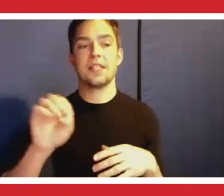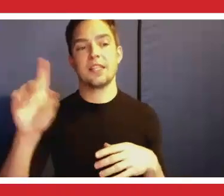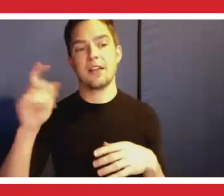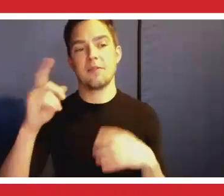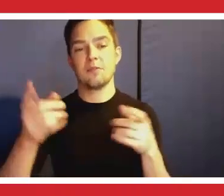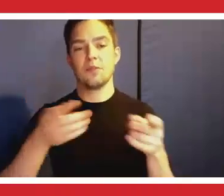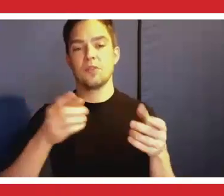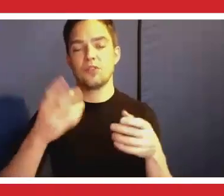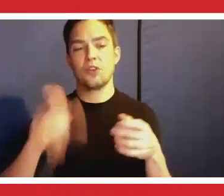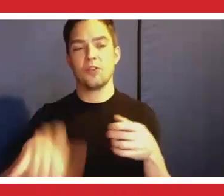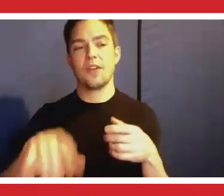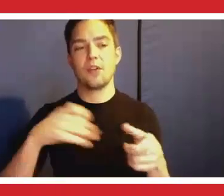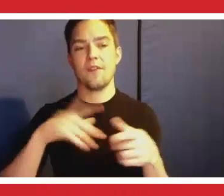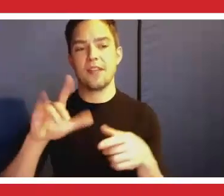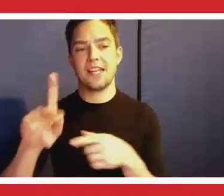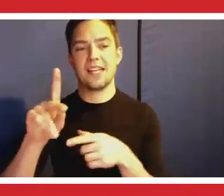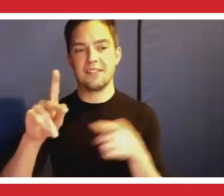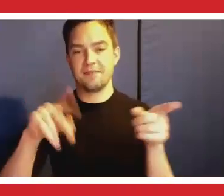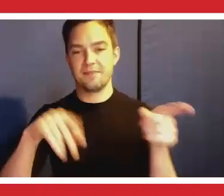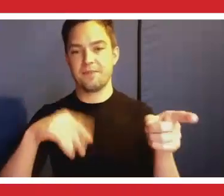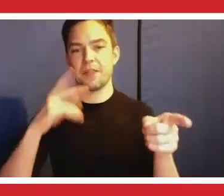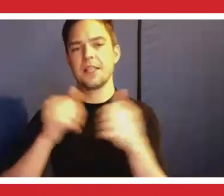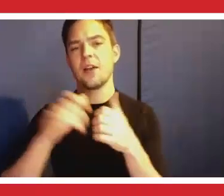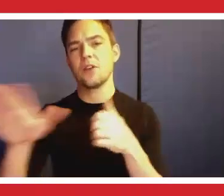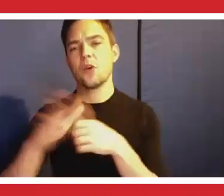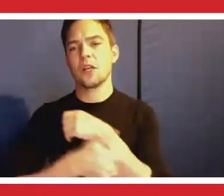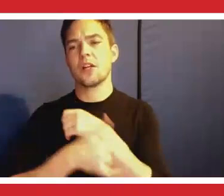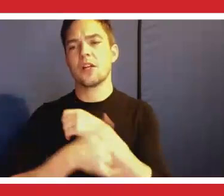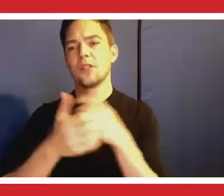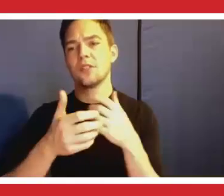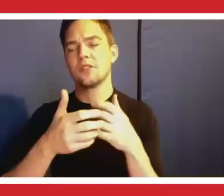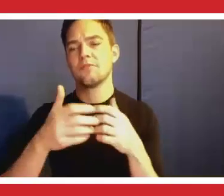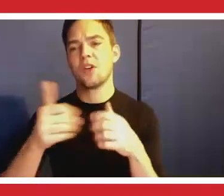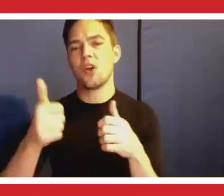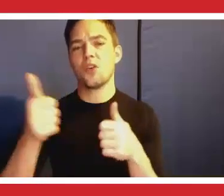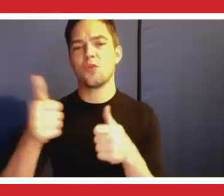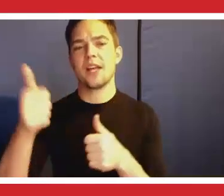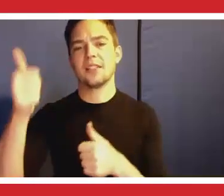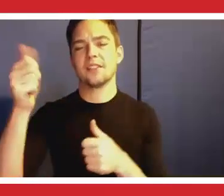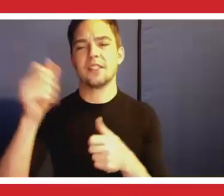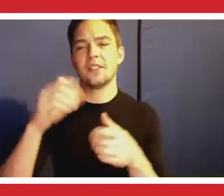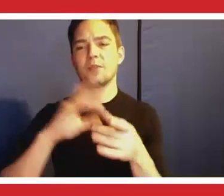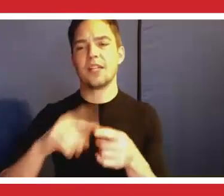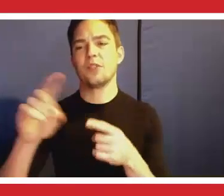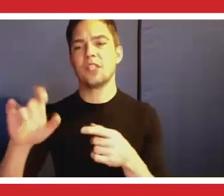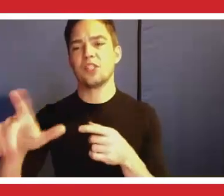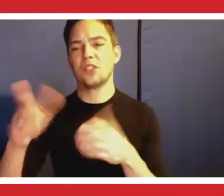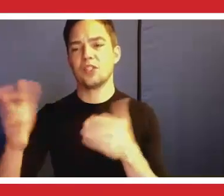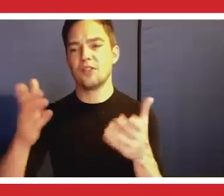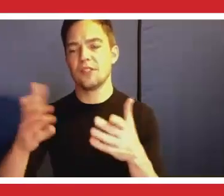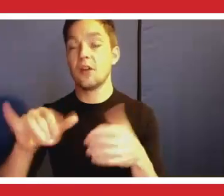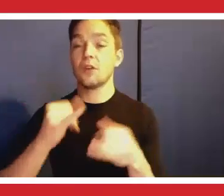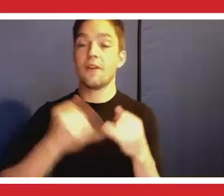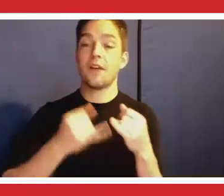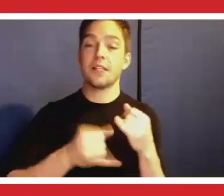link. Enjoy the read and see how your country ranks with regards to its digital services. Finally, just one more time